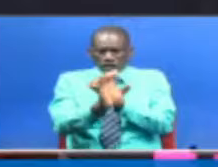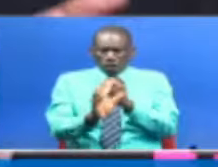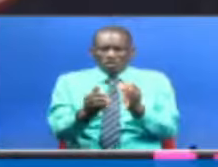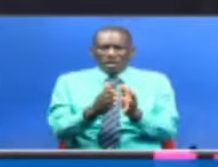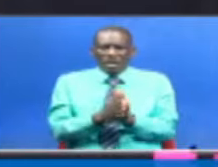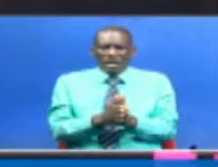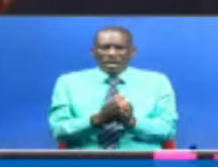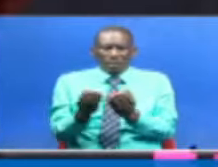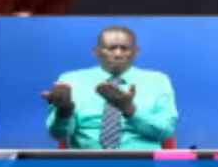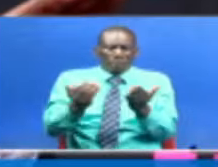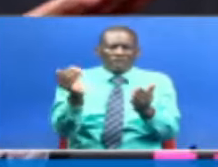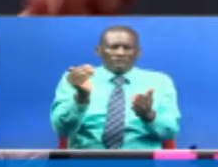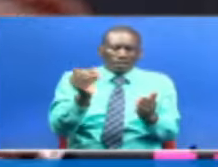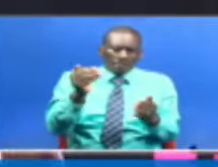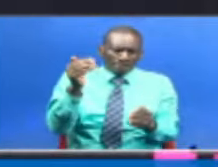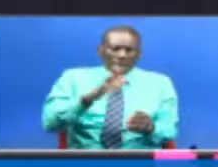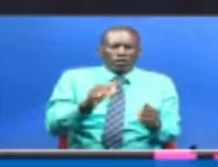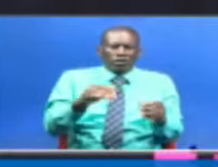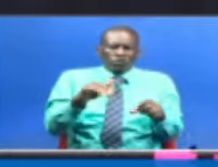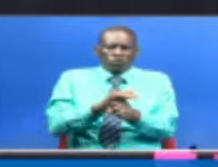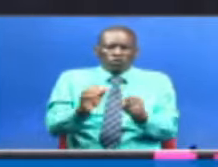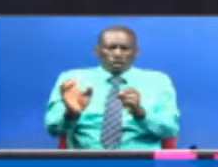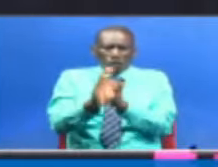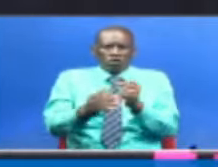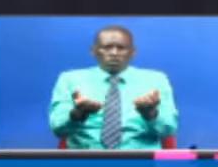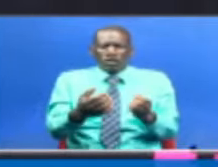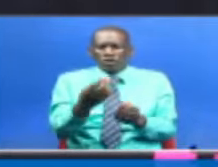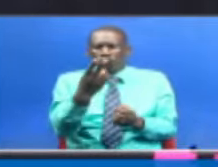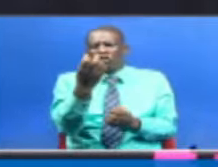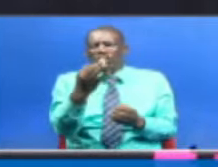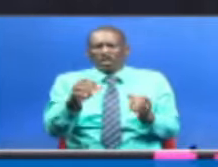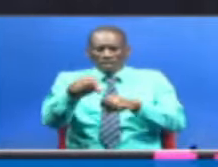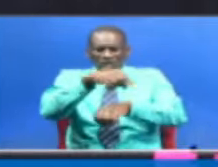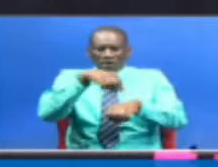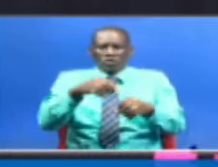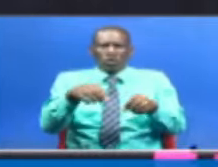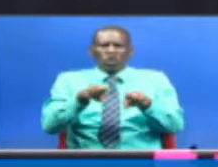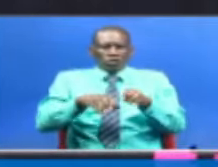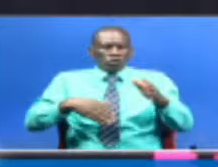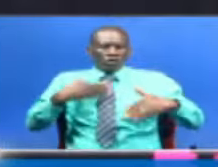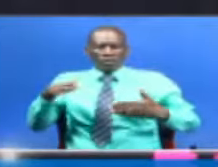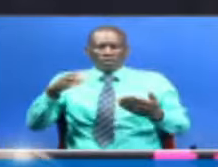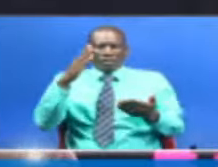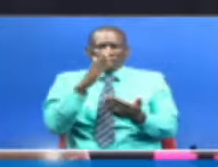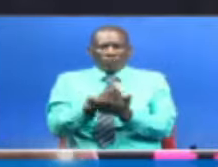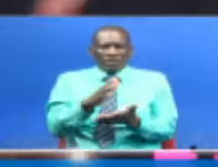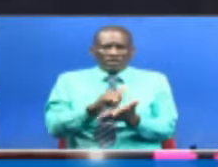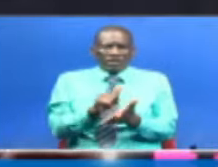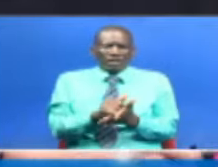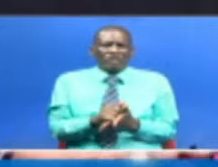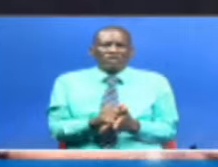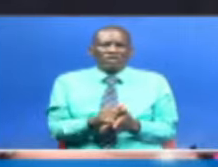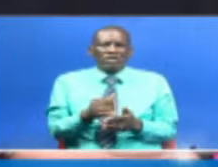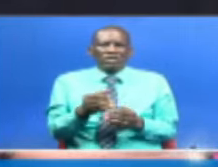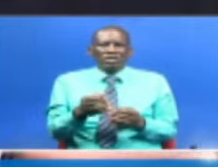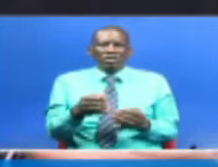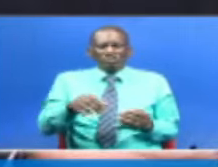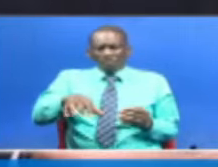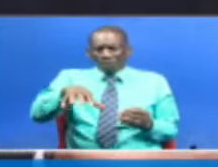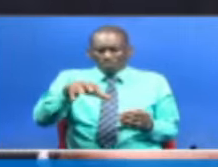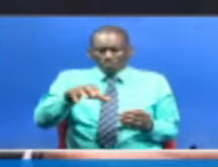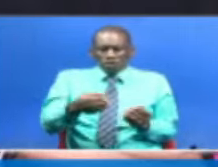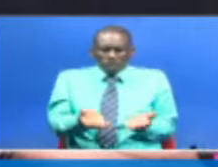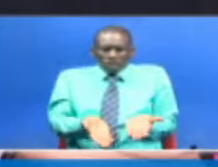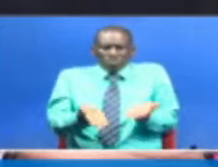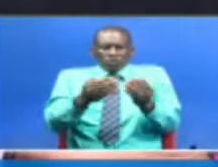bring up the whole country a maximum of 2 to 3 hours. You'll also appreciate the fact that they are picking powers like diesel plants,